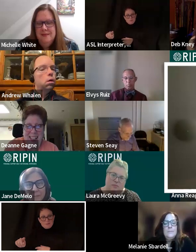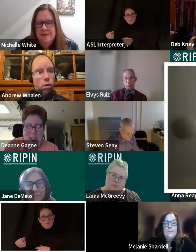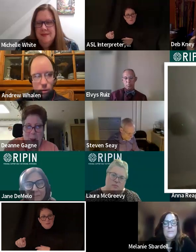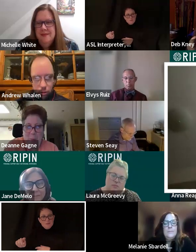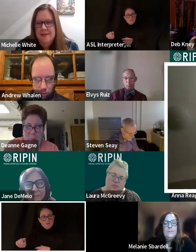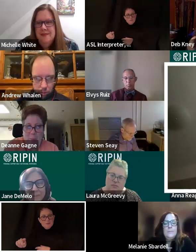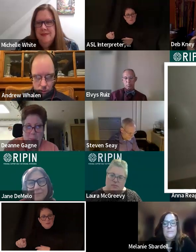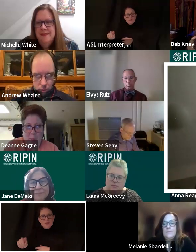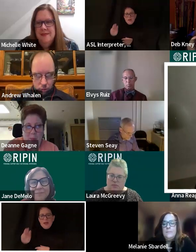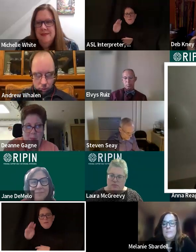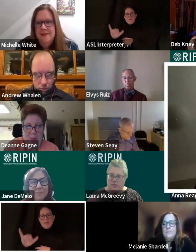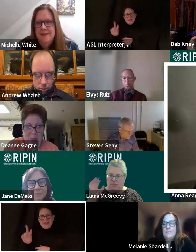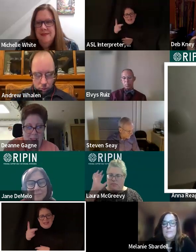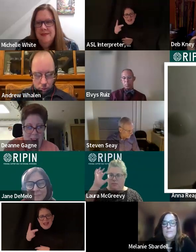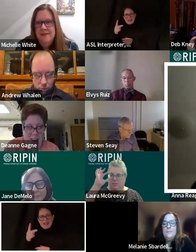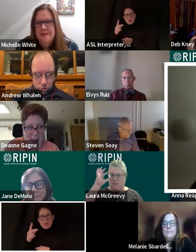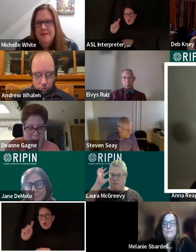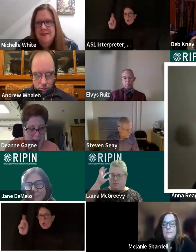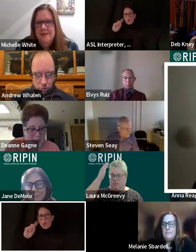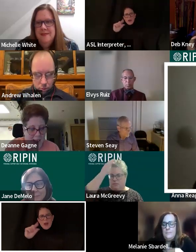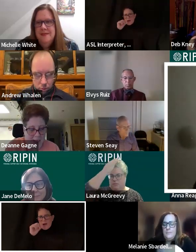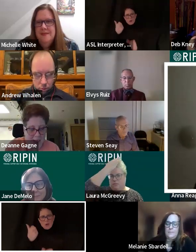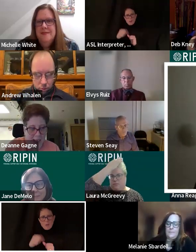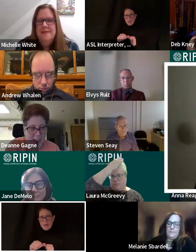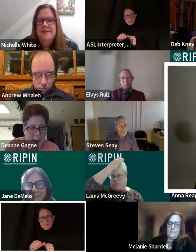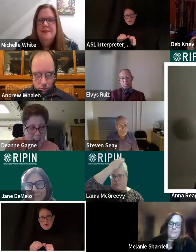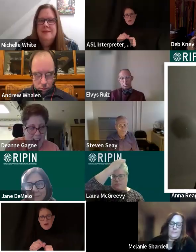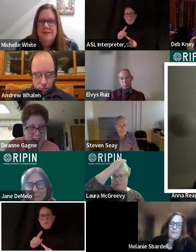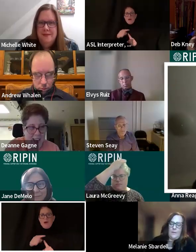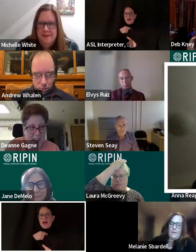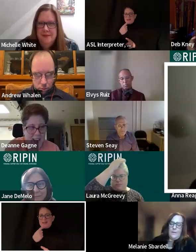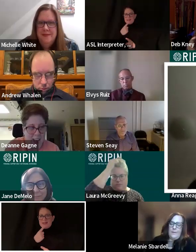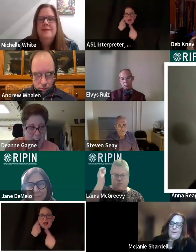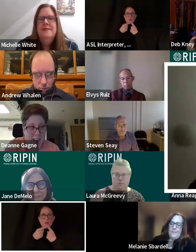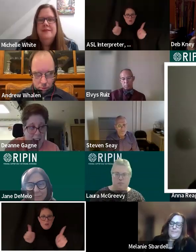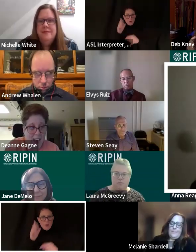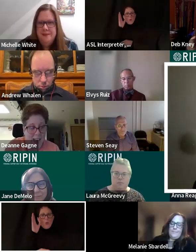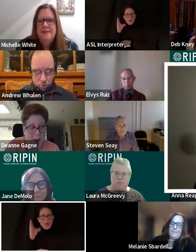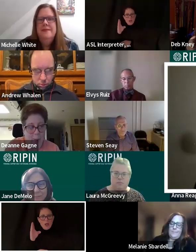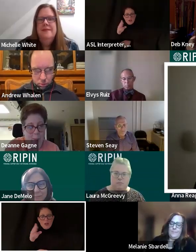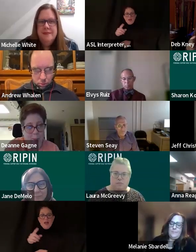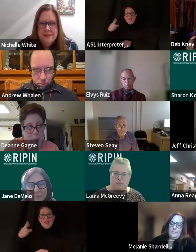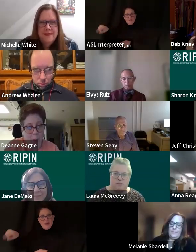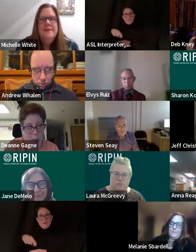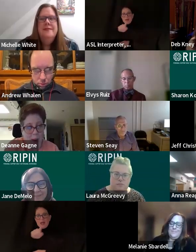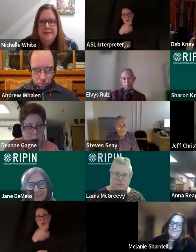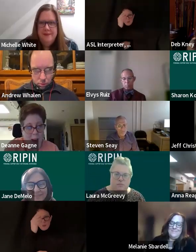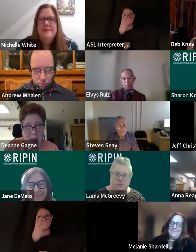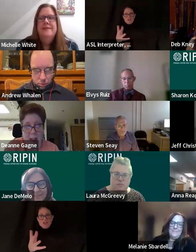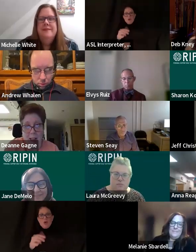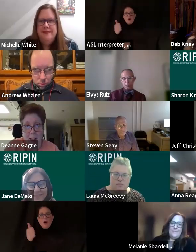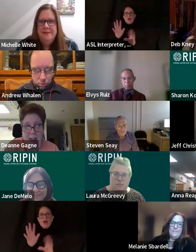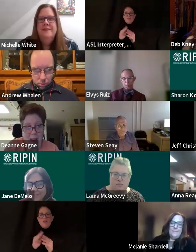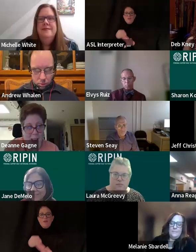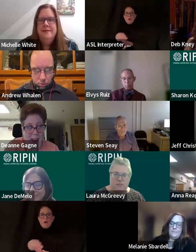it's May 2nd. I don't remember the location yet right now, but I said I would keep everybody posted. So them and you guys. There's another forum